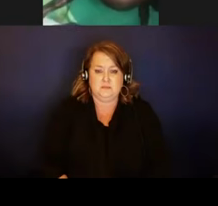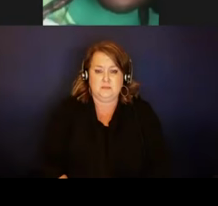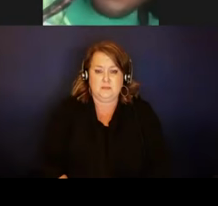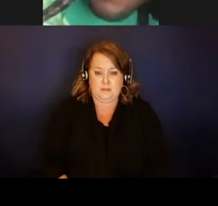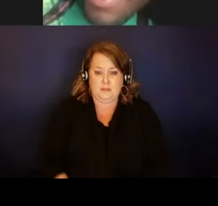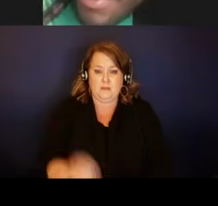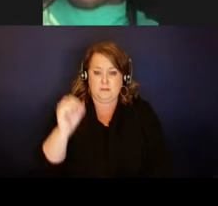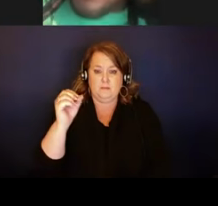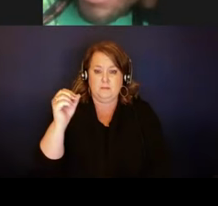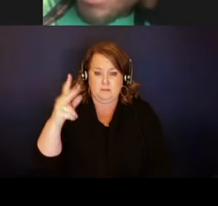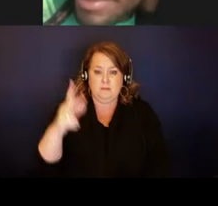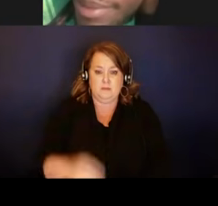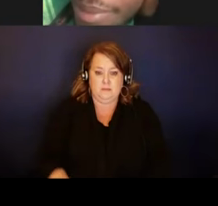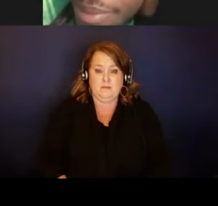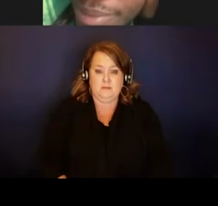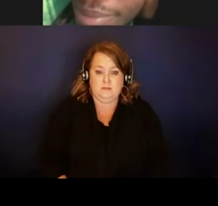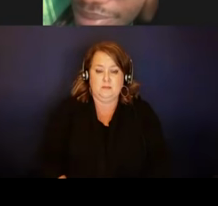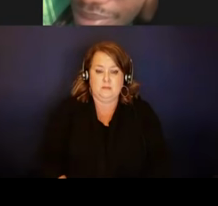Okay. And